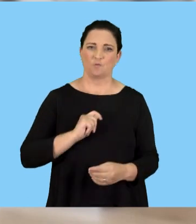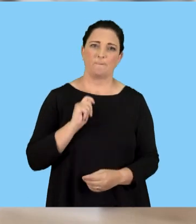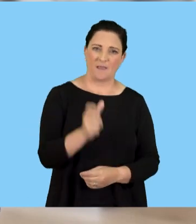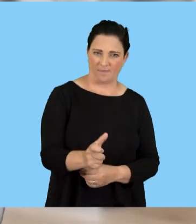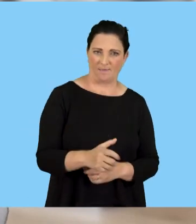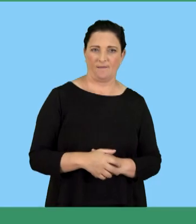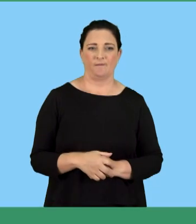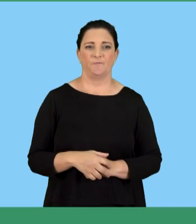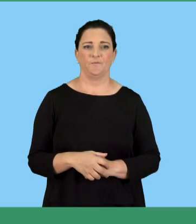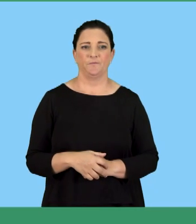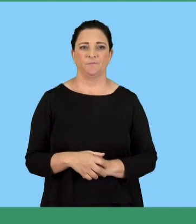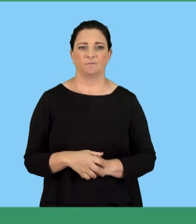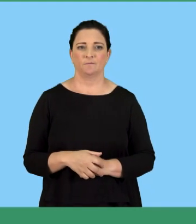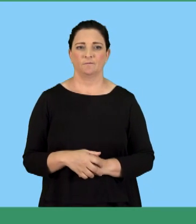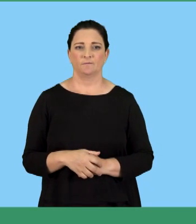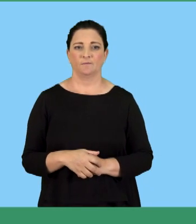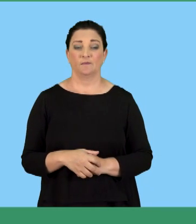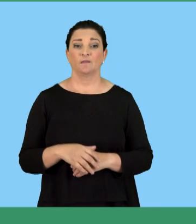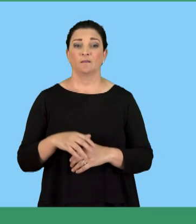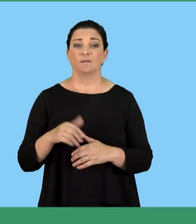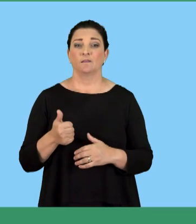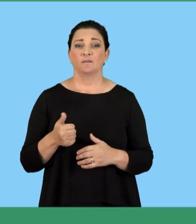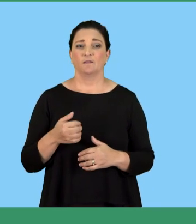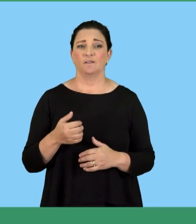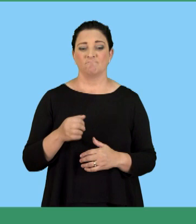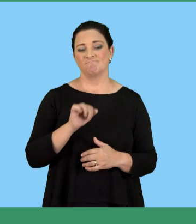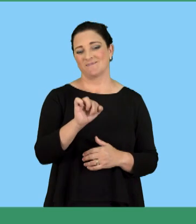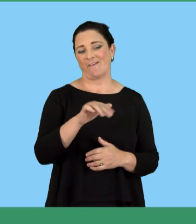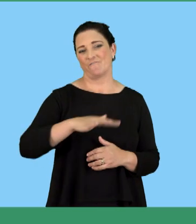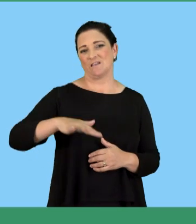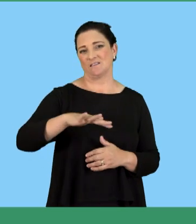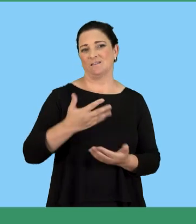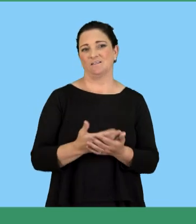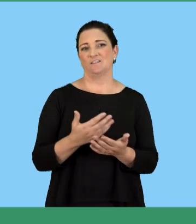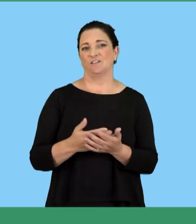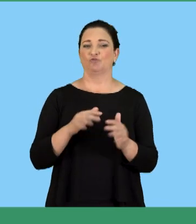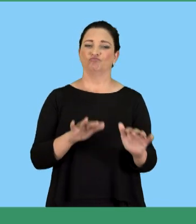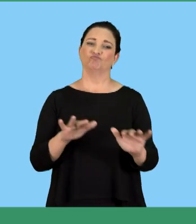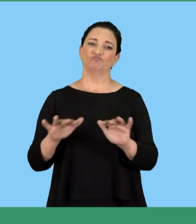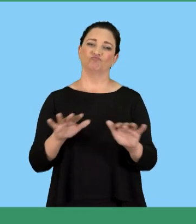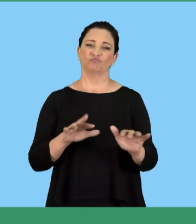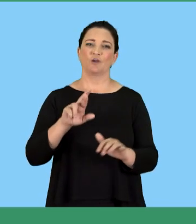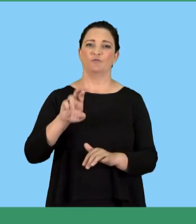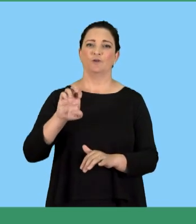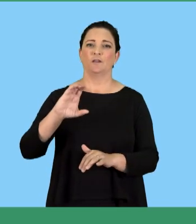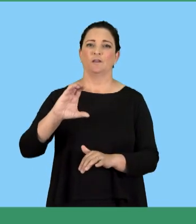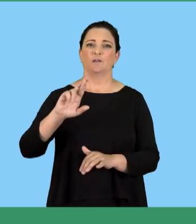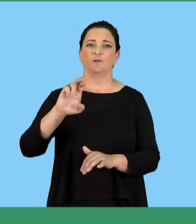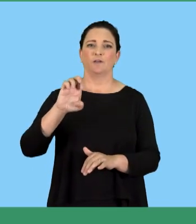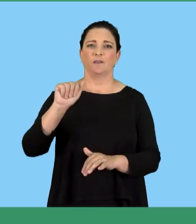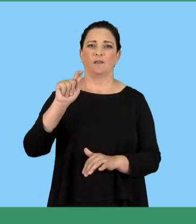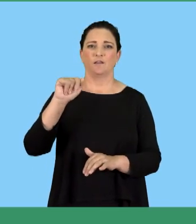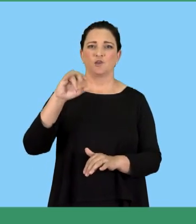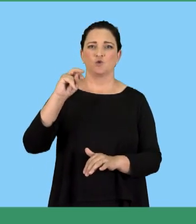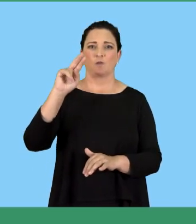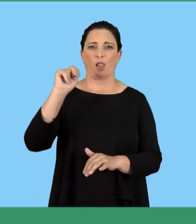is that they can provide recreational facilities for employees. Then, let us look now into the